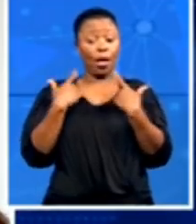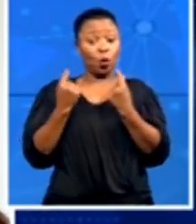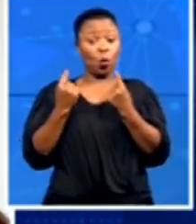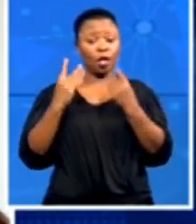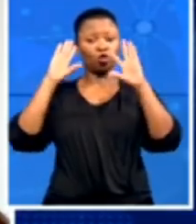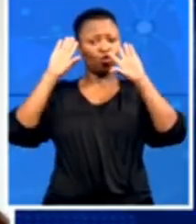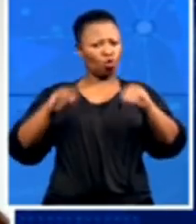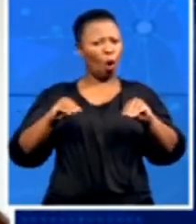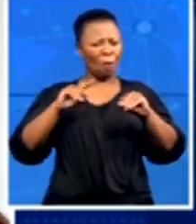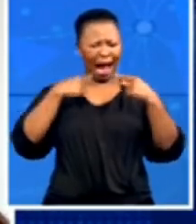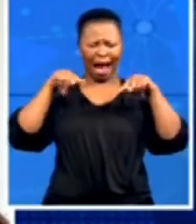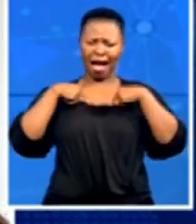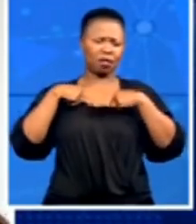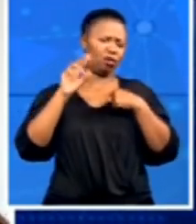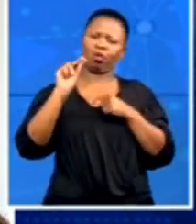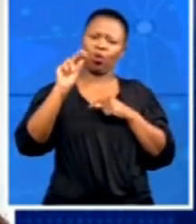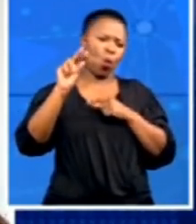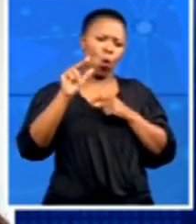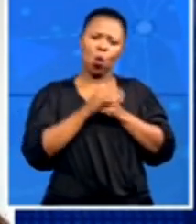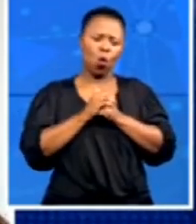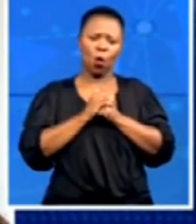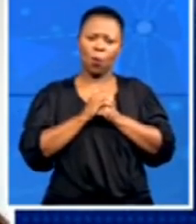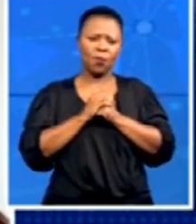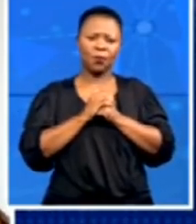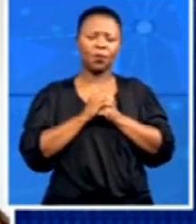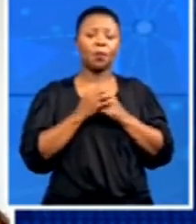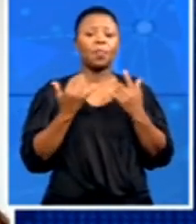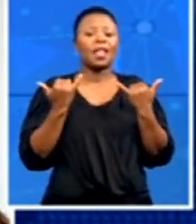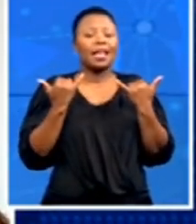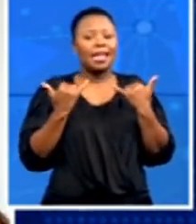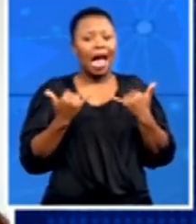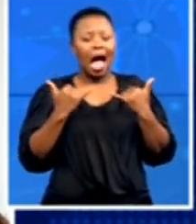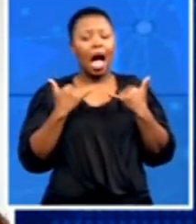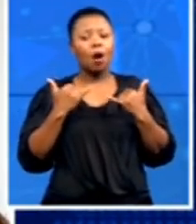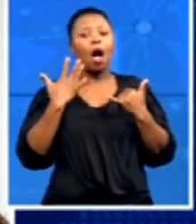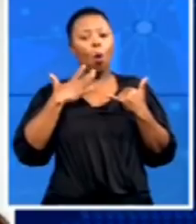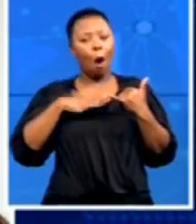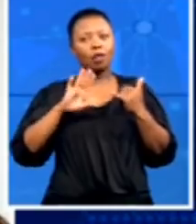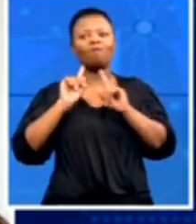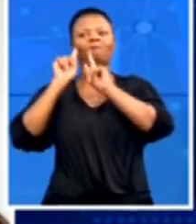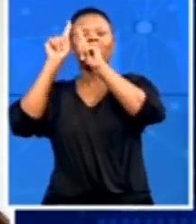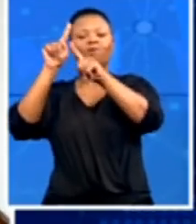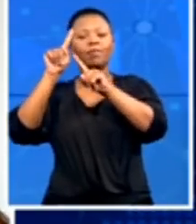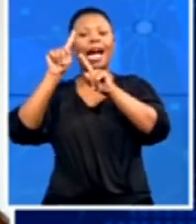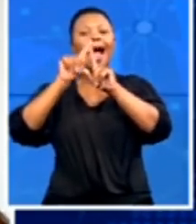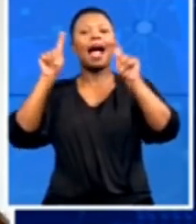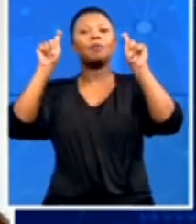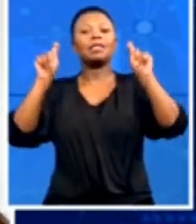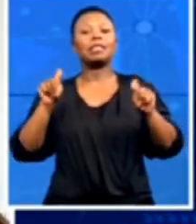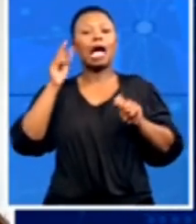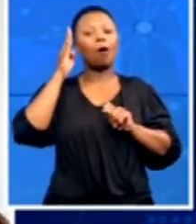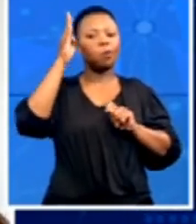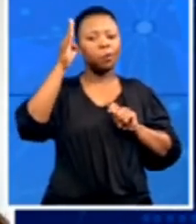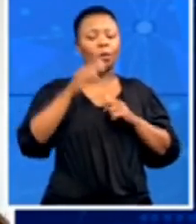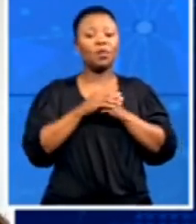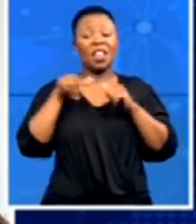now, I am trying to find my way to Cape Town. We will meet this evening and to